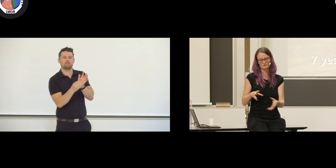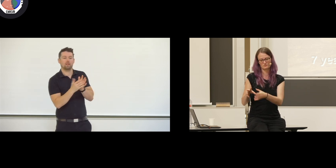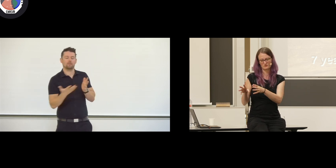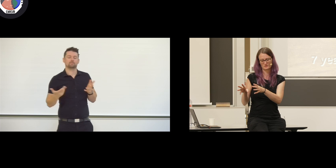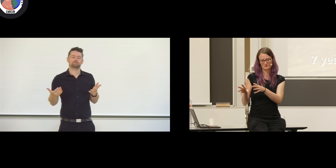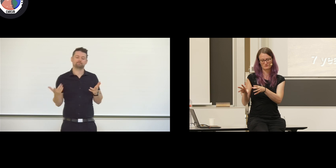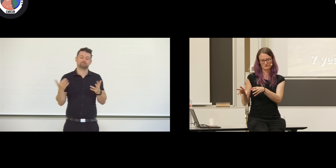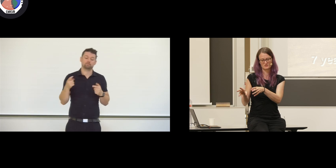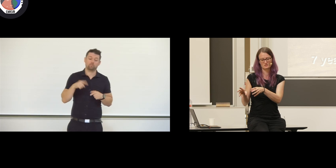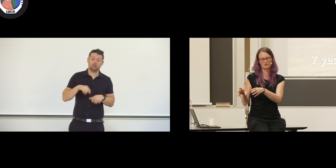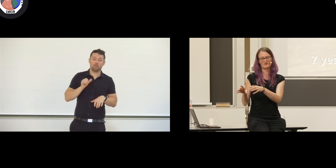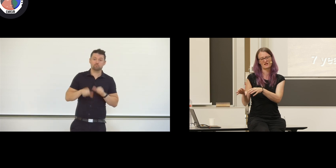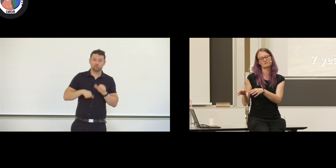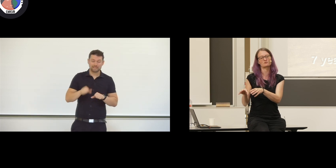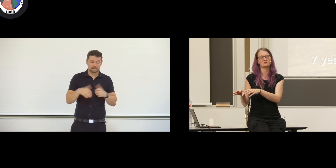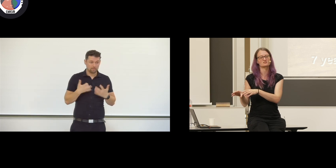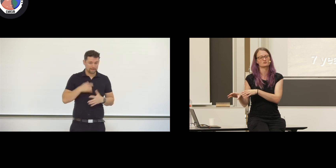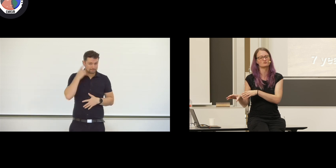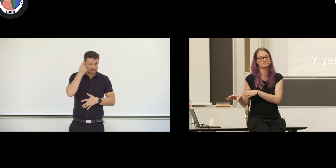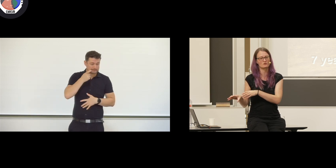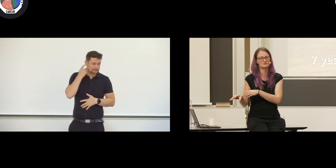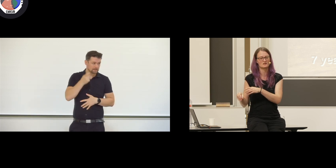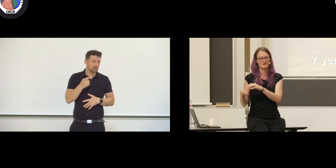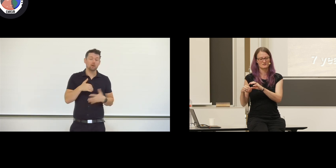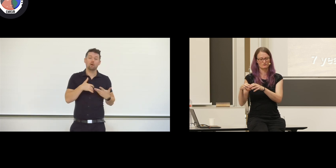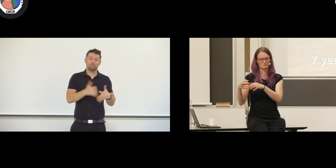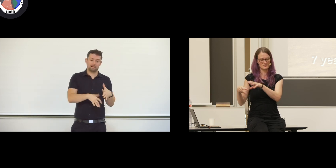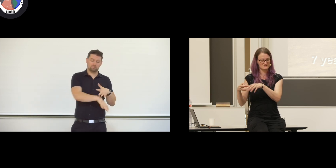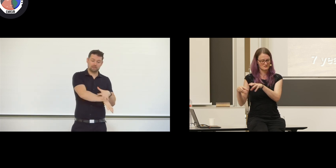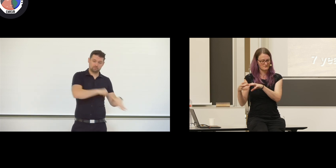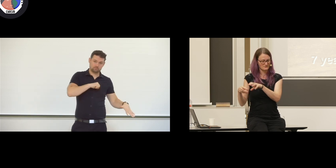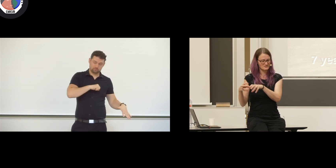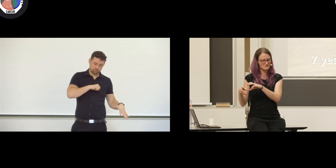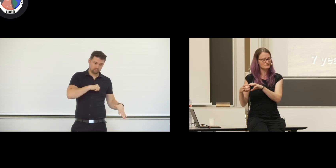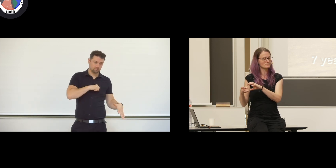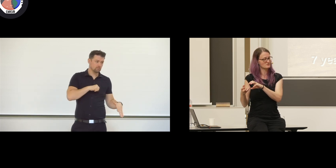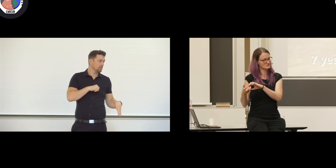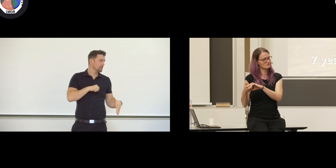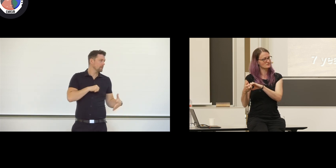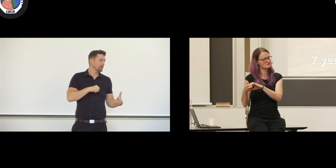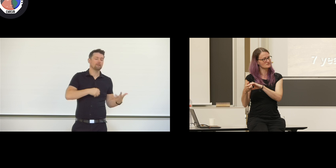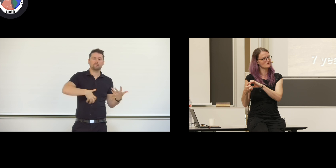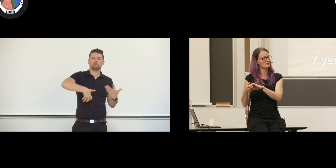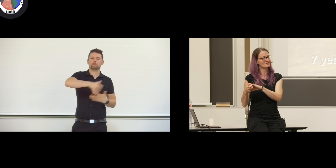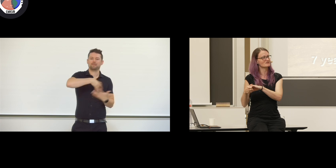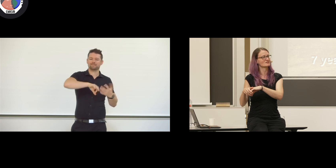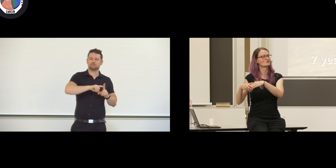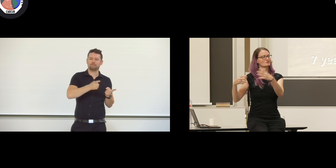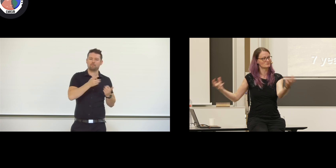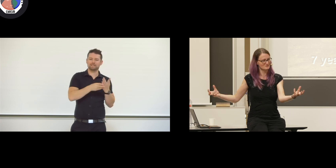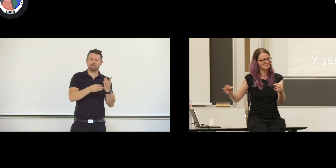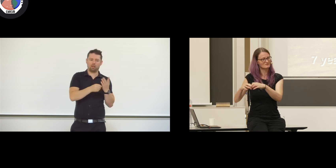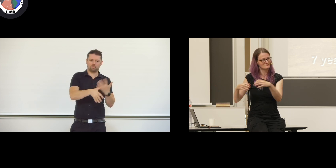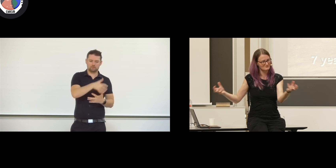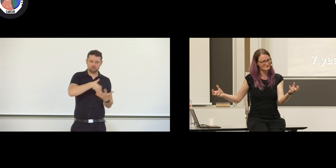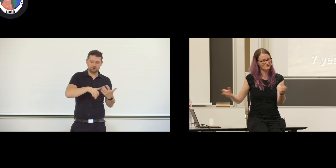process that we are considering, we have already excluded those that would mix these different materials in a way that they could